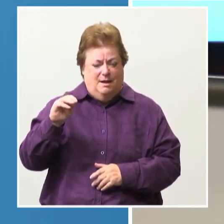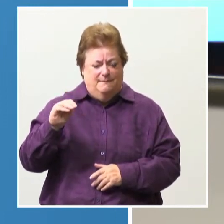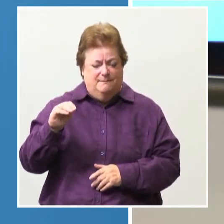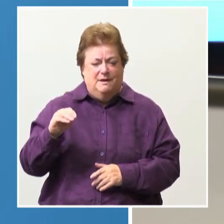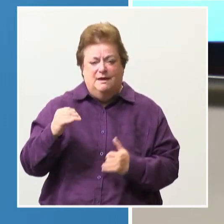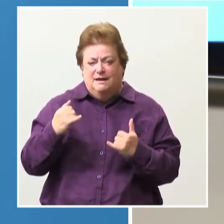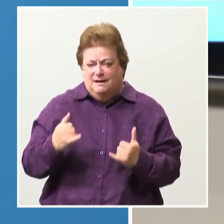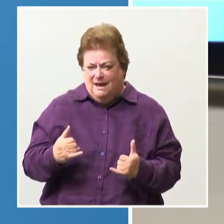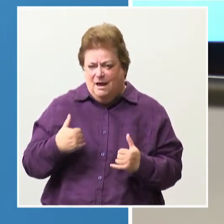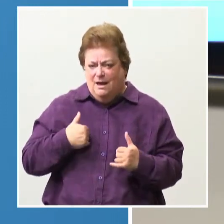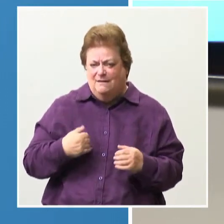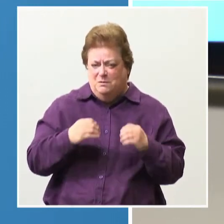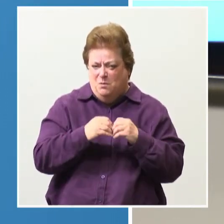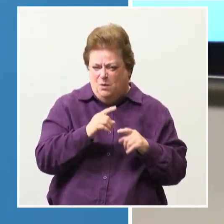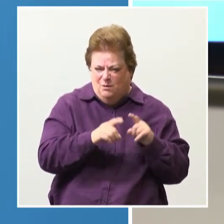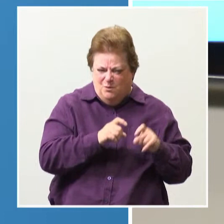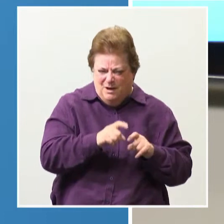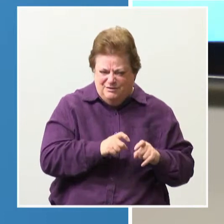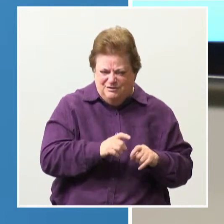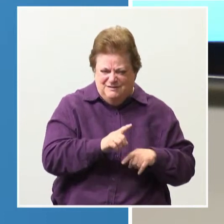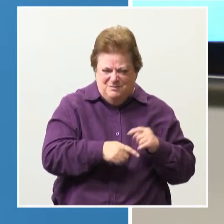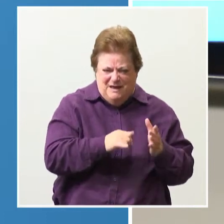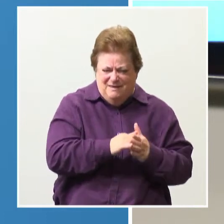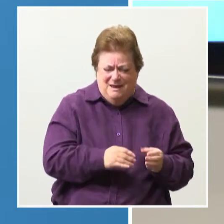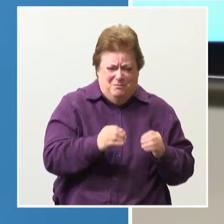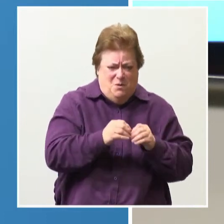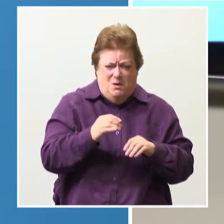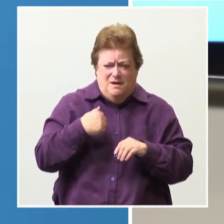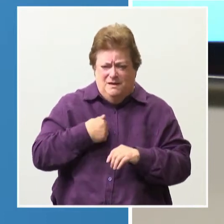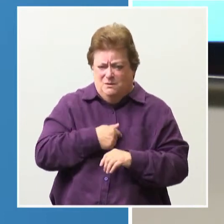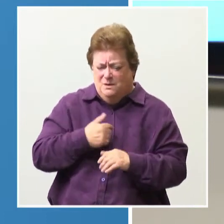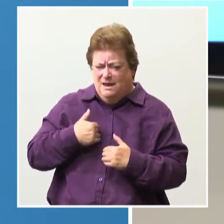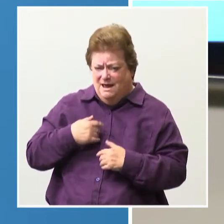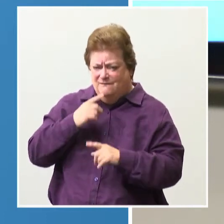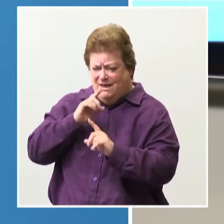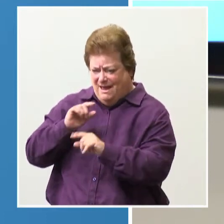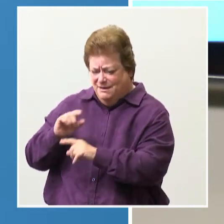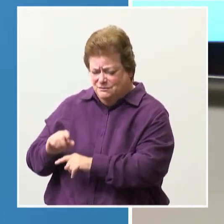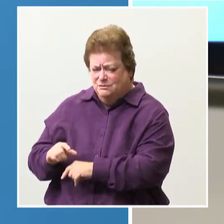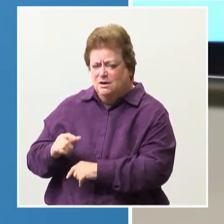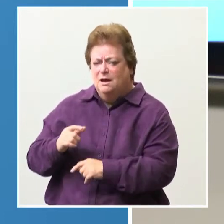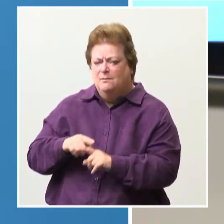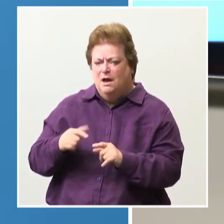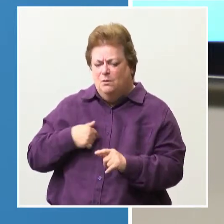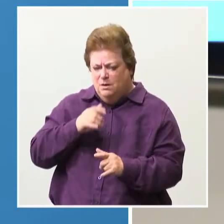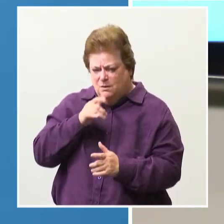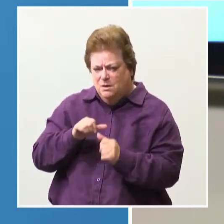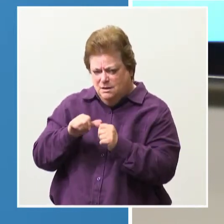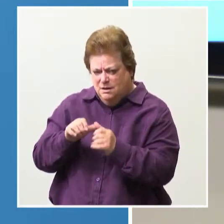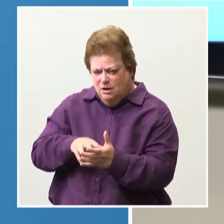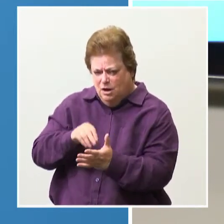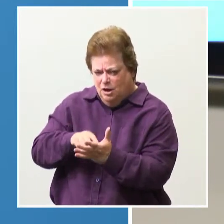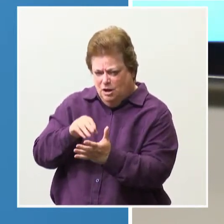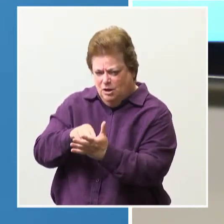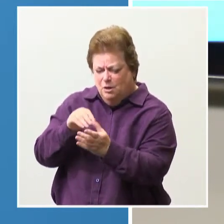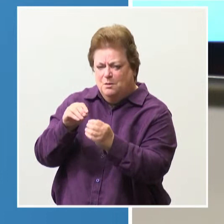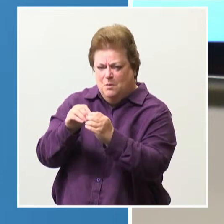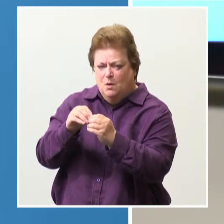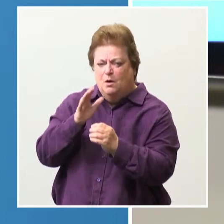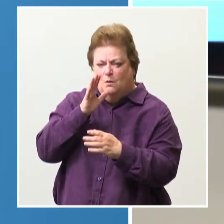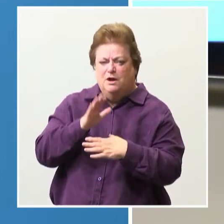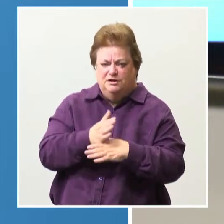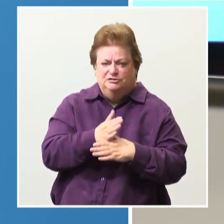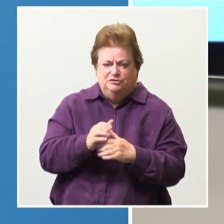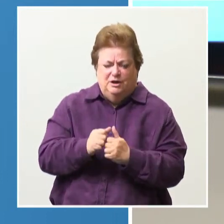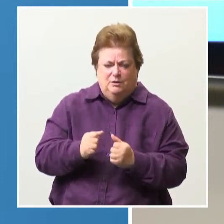more questions than answers, and as we learn more in the coming weeks, we will share that with you. What we do